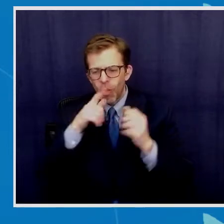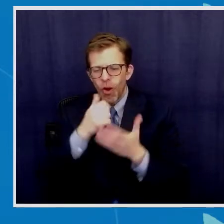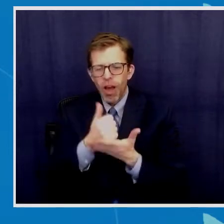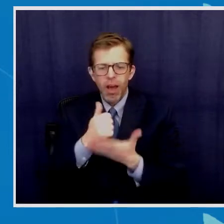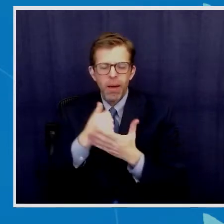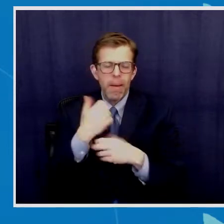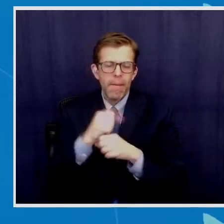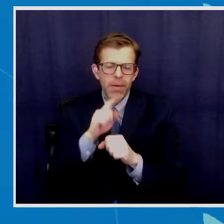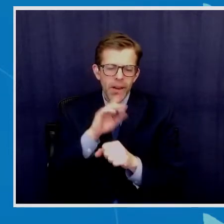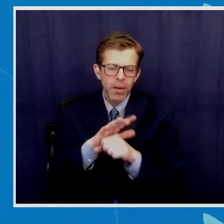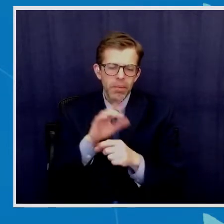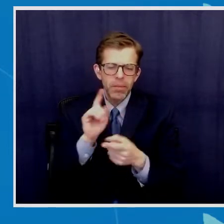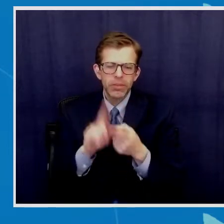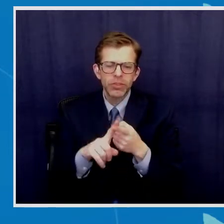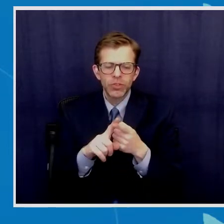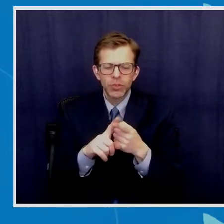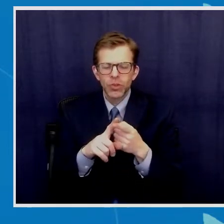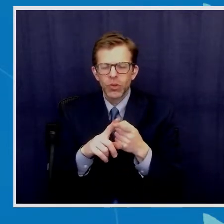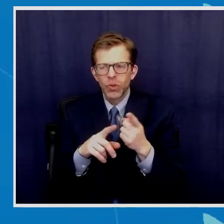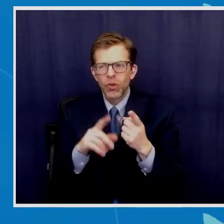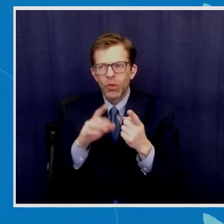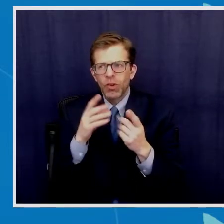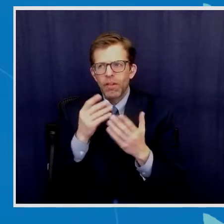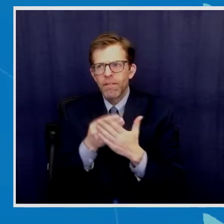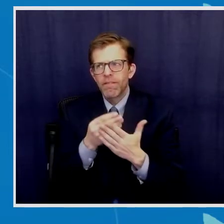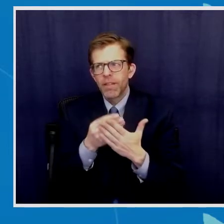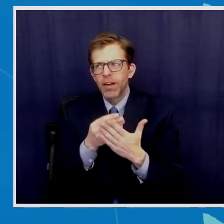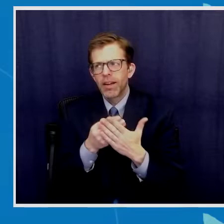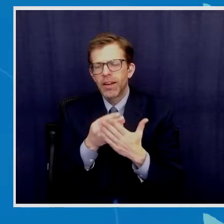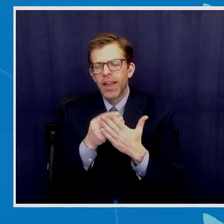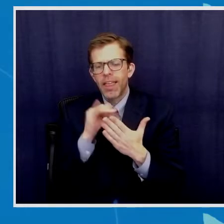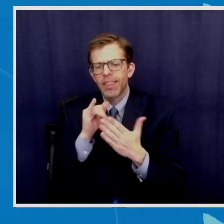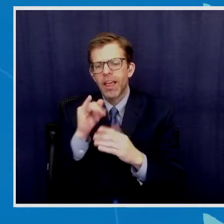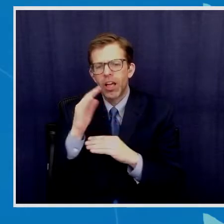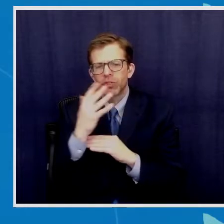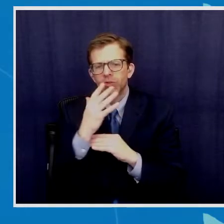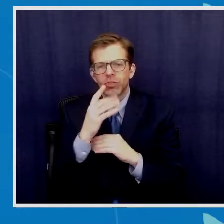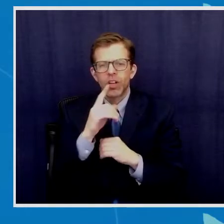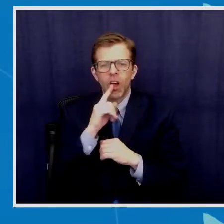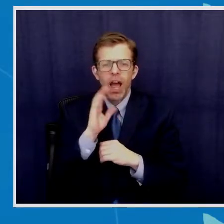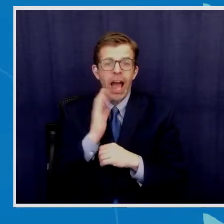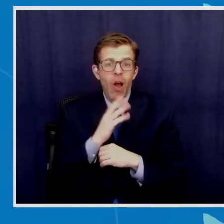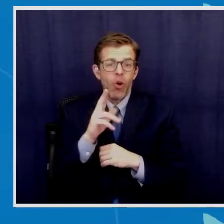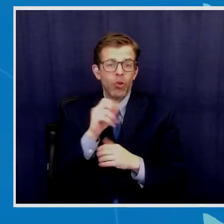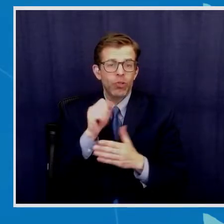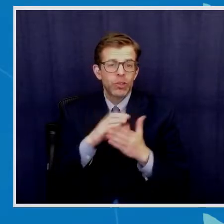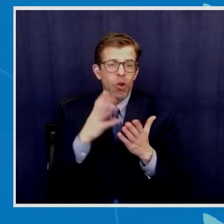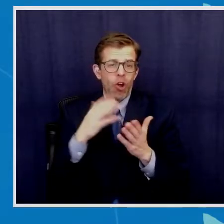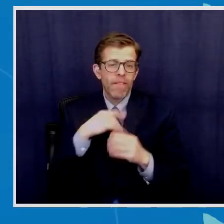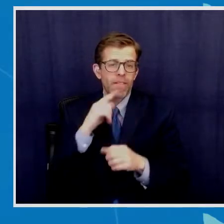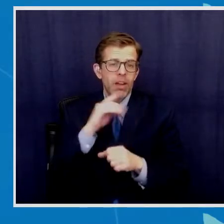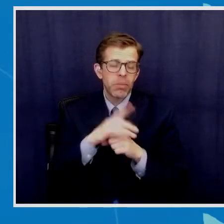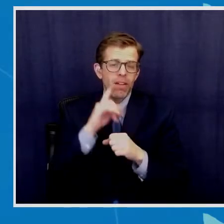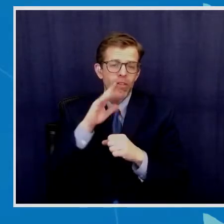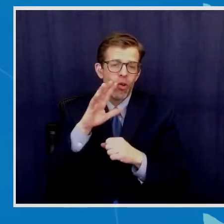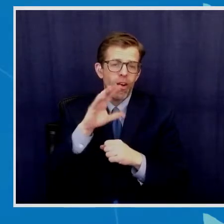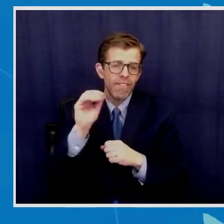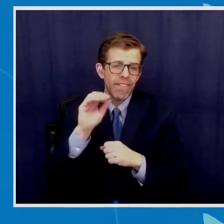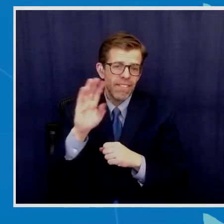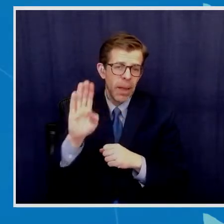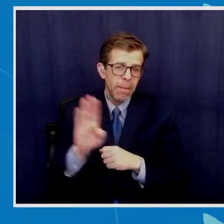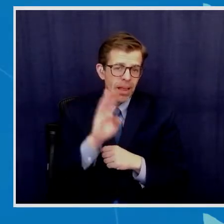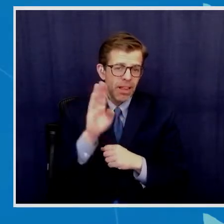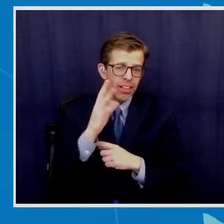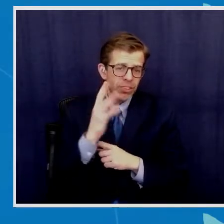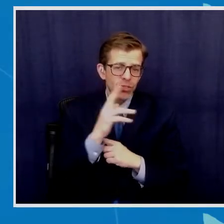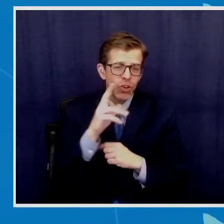commitments to fund trees. Our U.S. chapter already has commitments for 50 billion trees. The U.S.